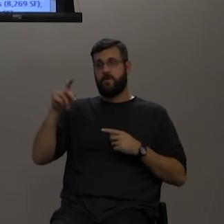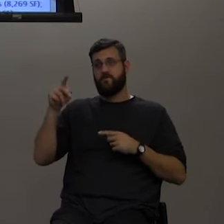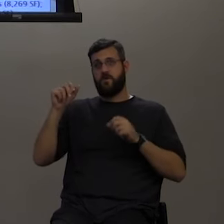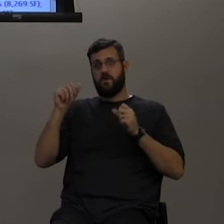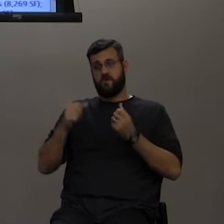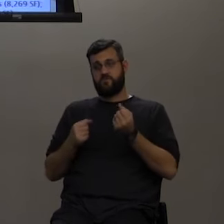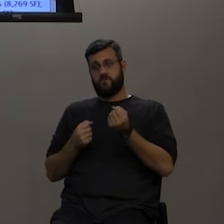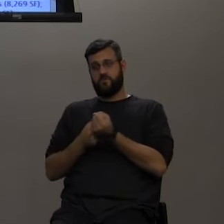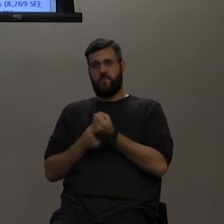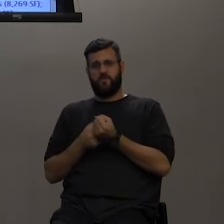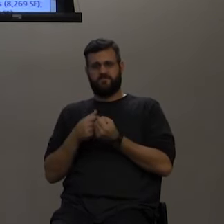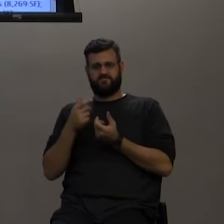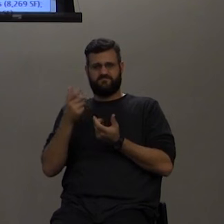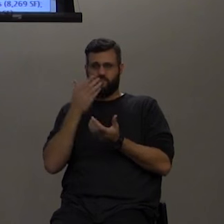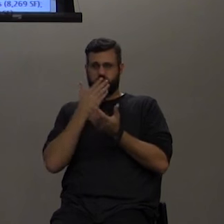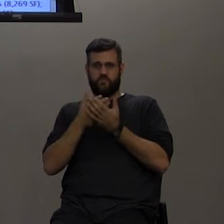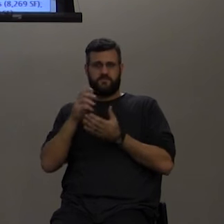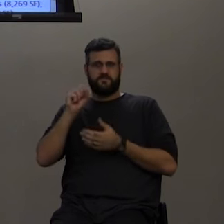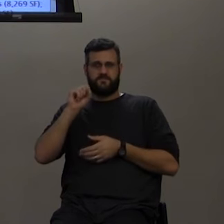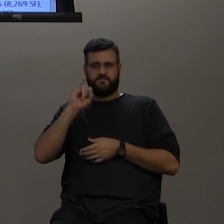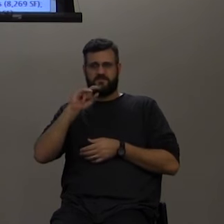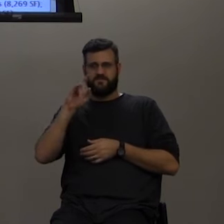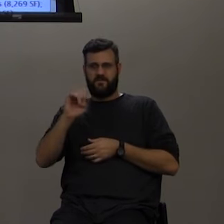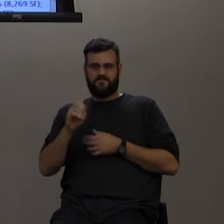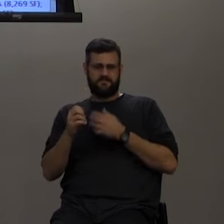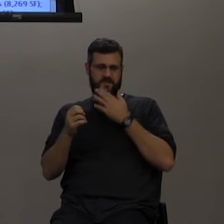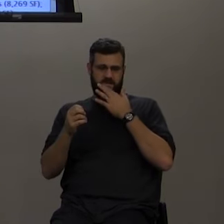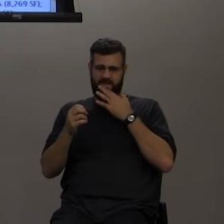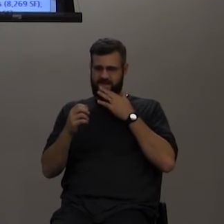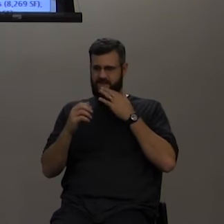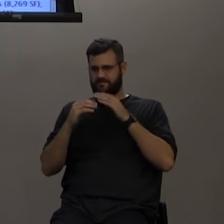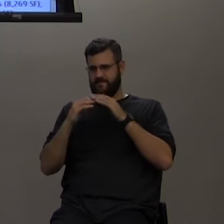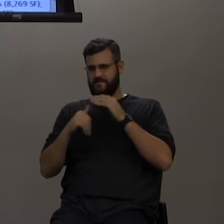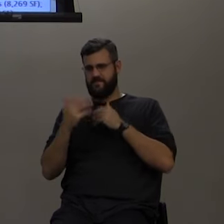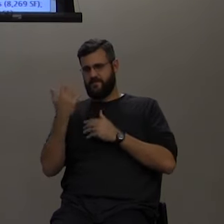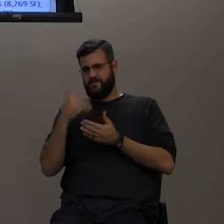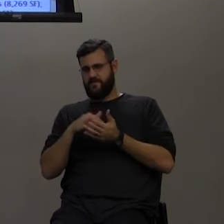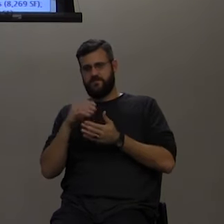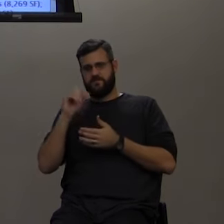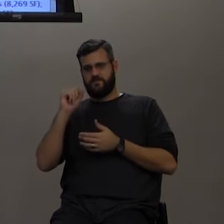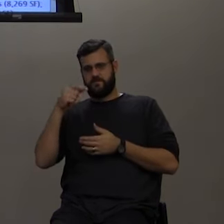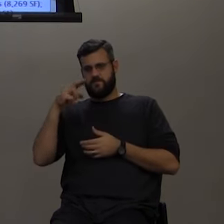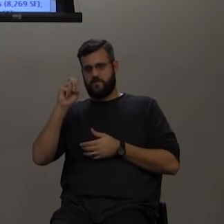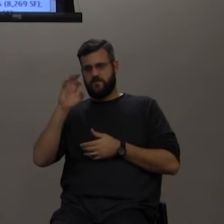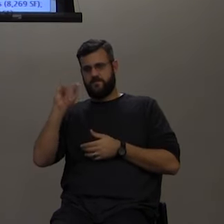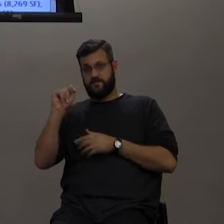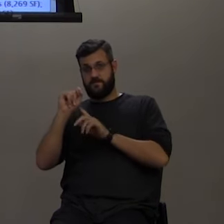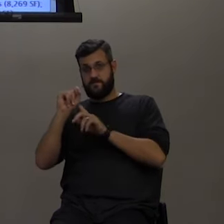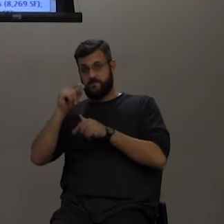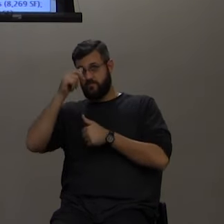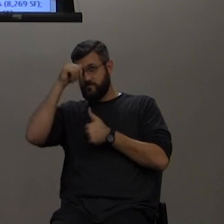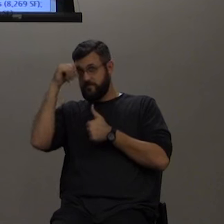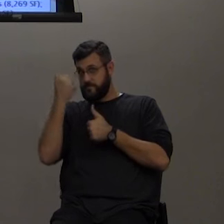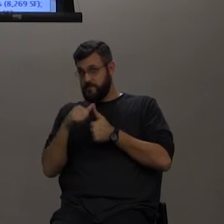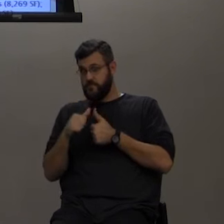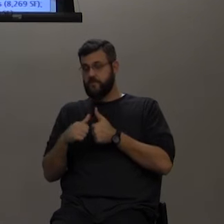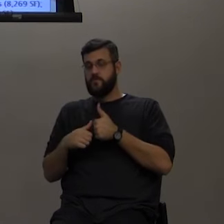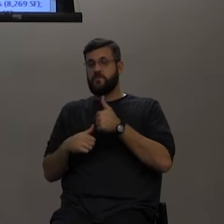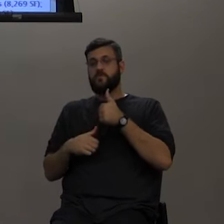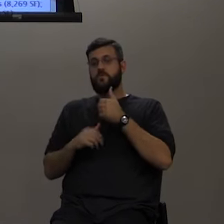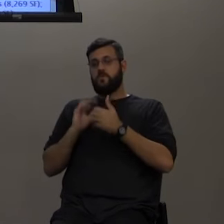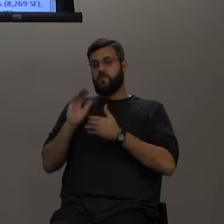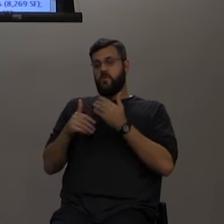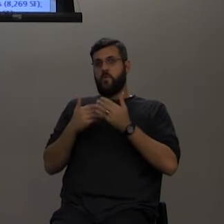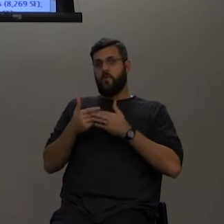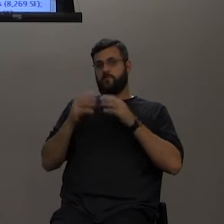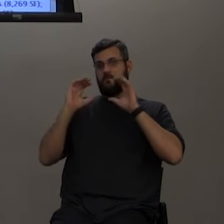market size at about a little under 5,000 square feet, the other thing to keep in mind here is that all of